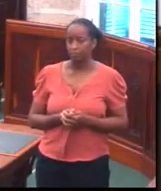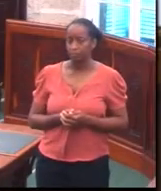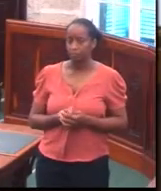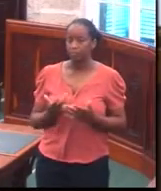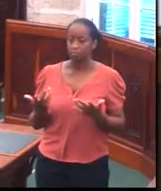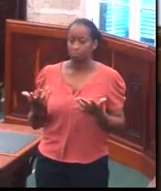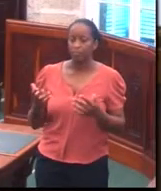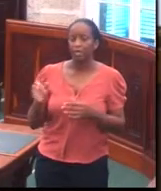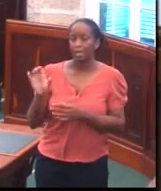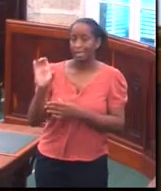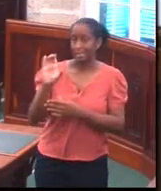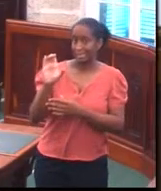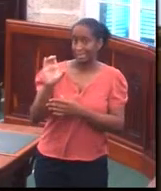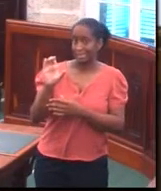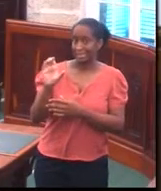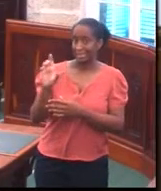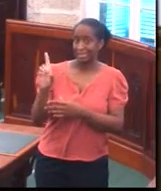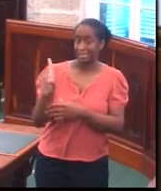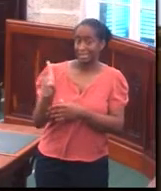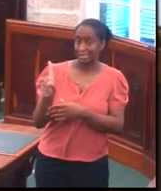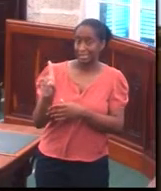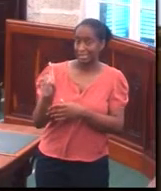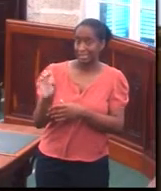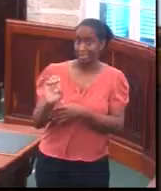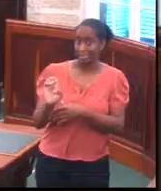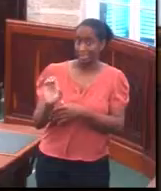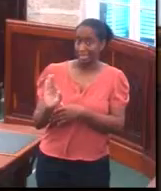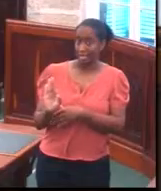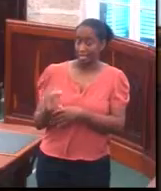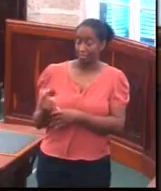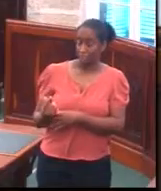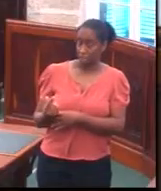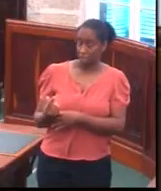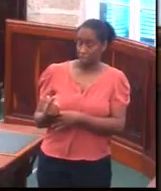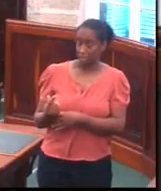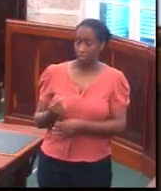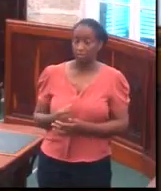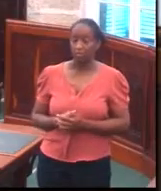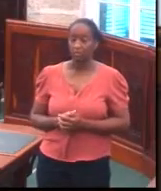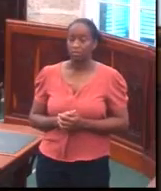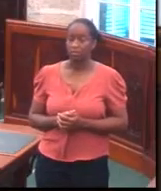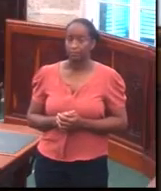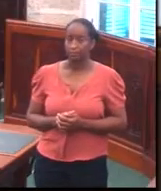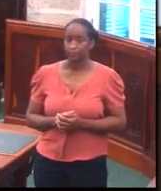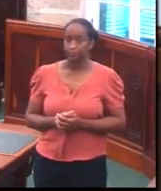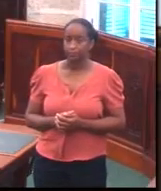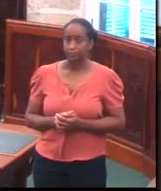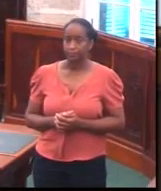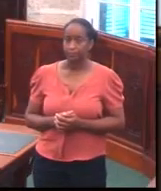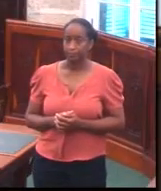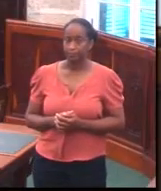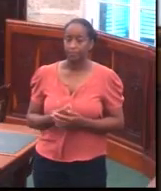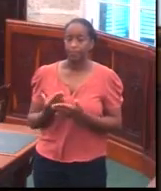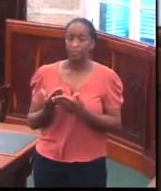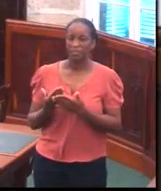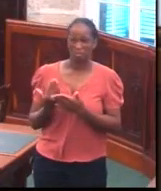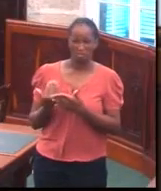C, D, E, F, and G. Now, what 5.2b was